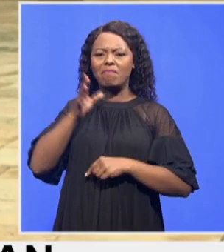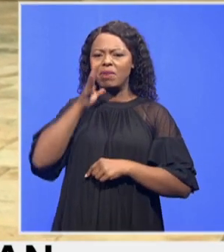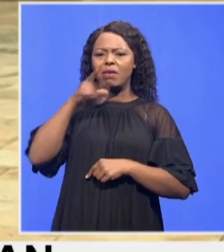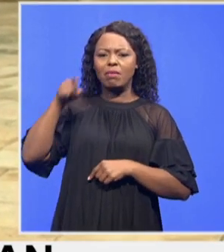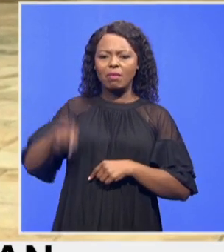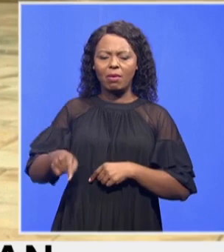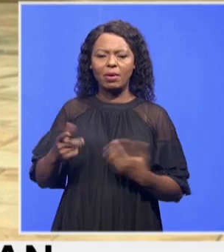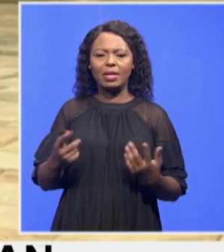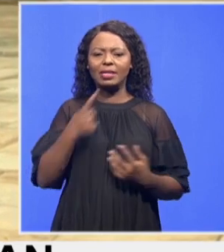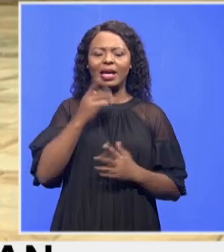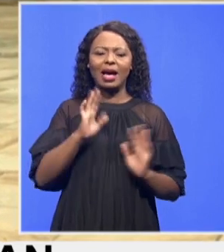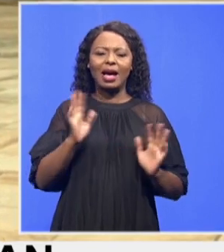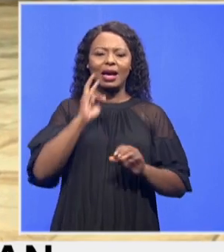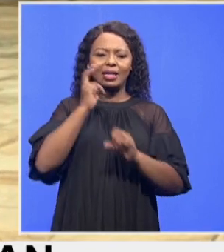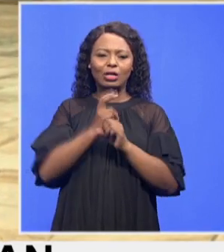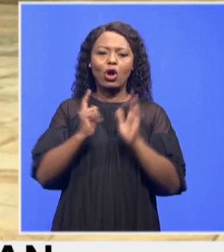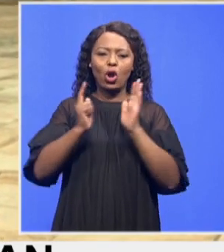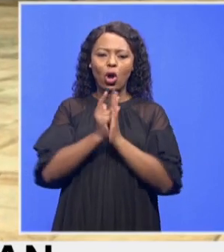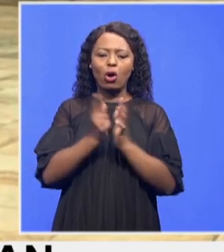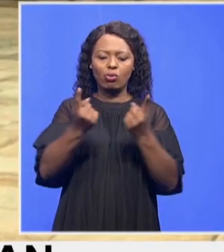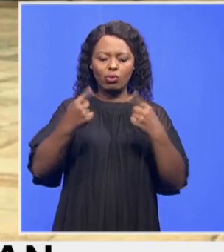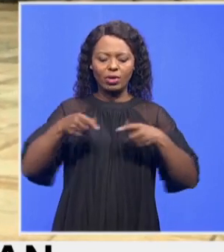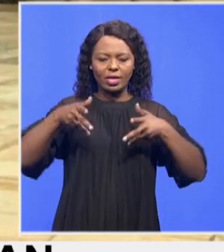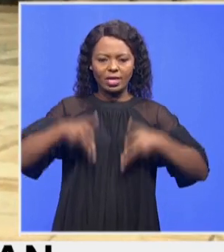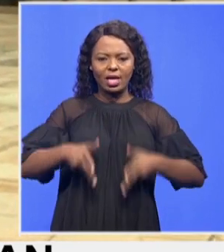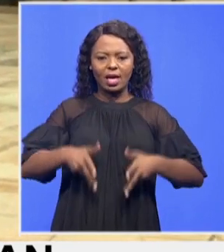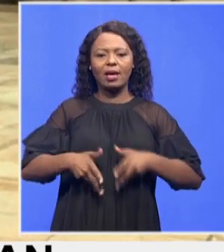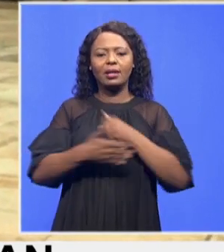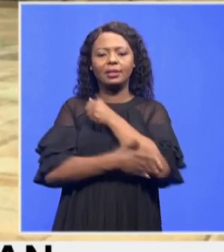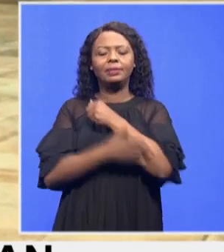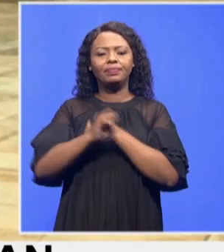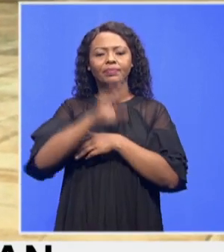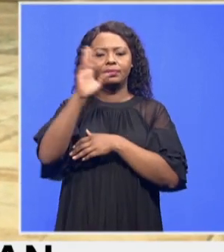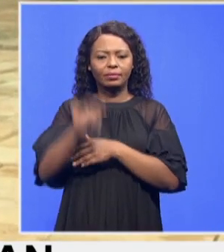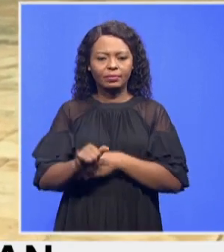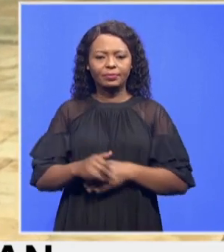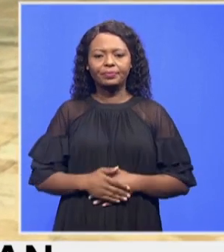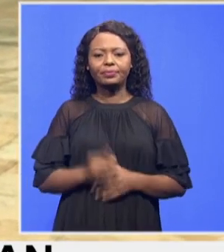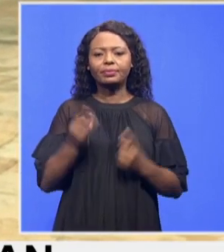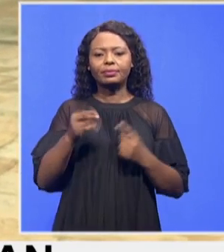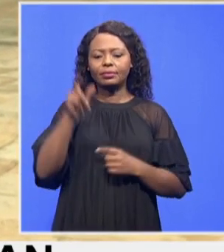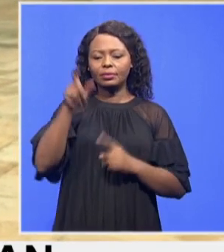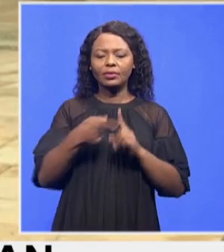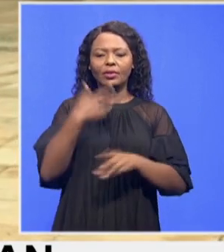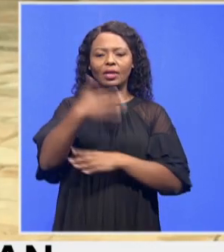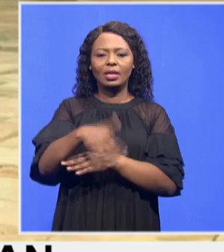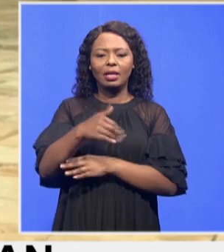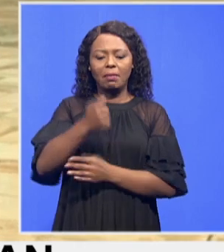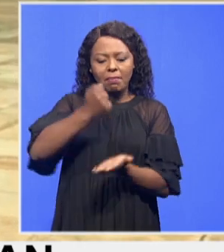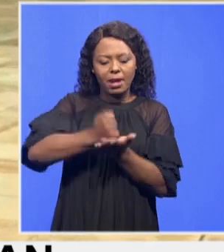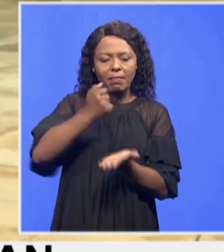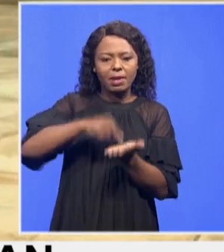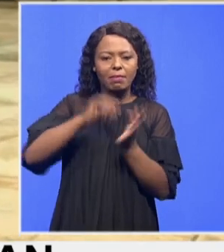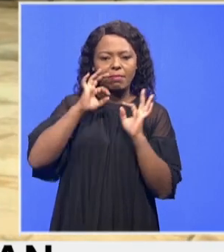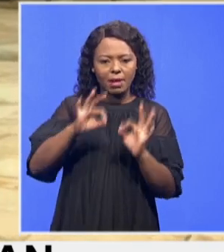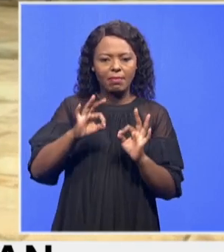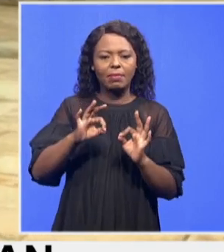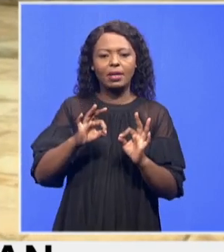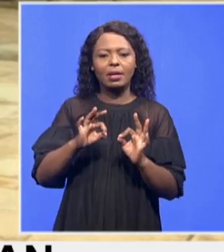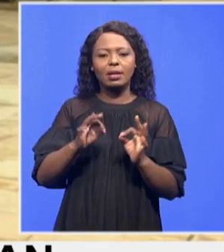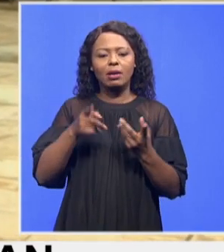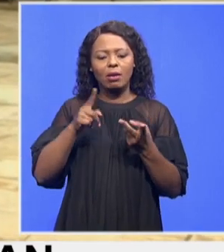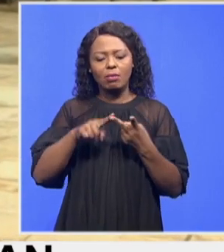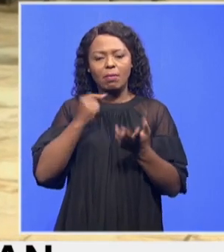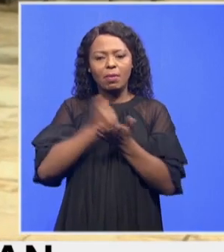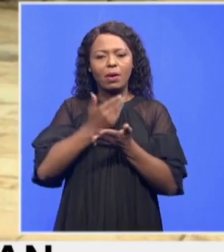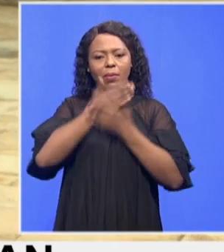to be order in the country, and foreign nationals who come into the country whom are documented, and those whom are not documented must